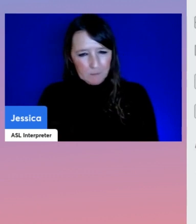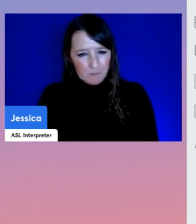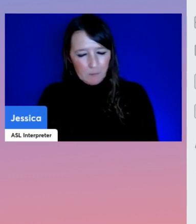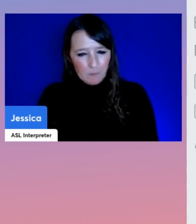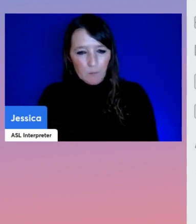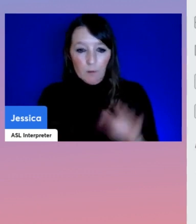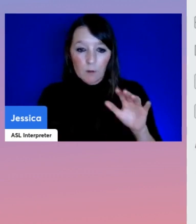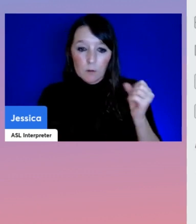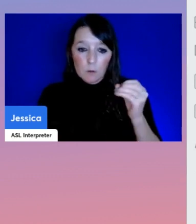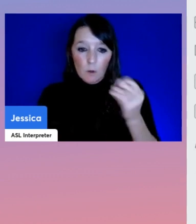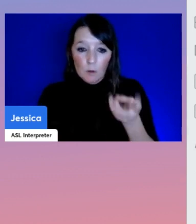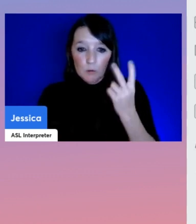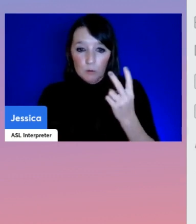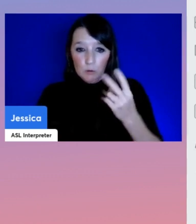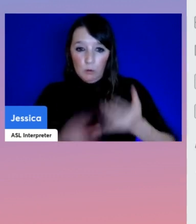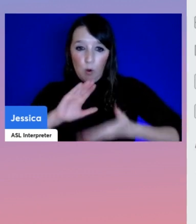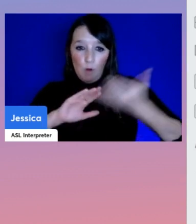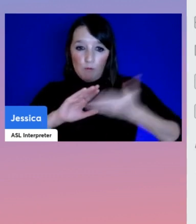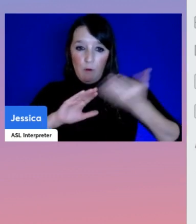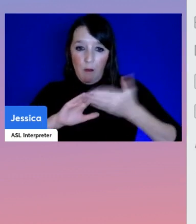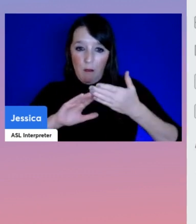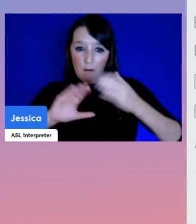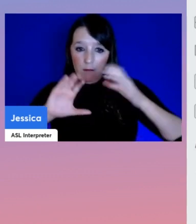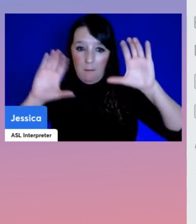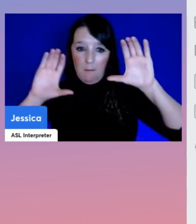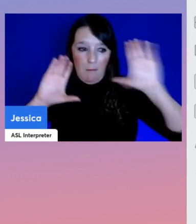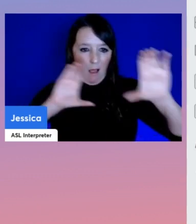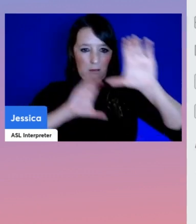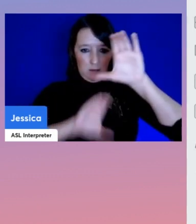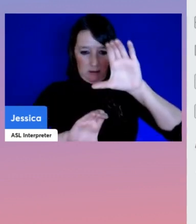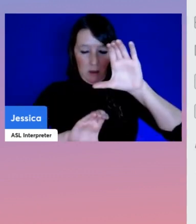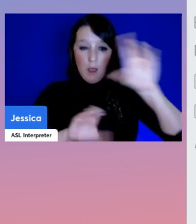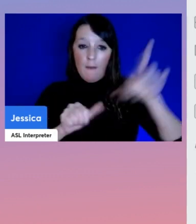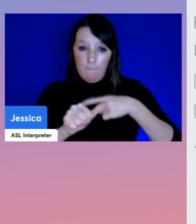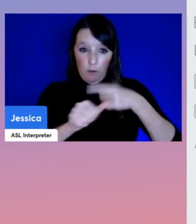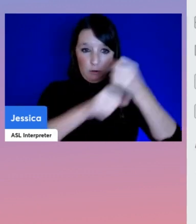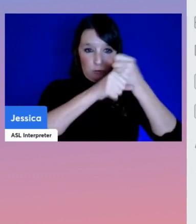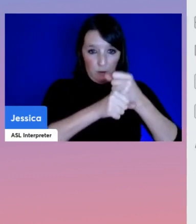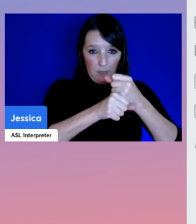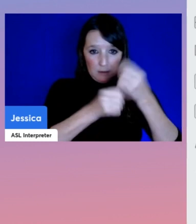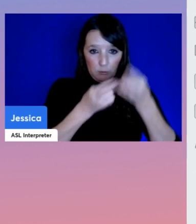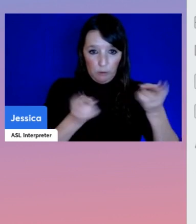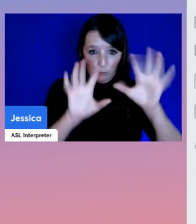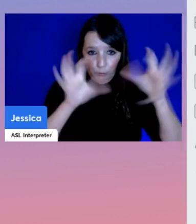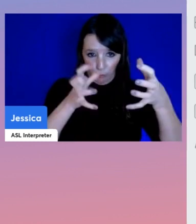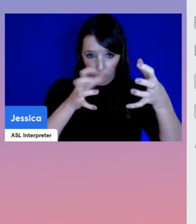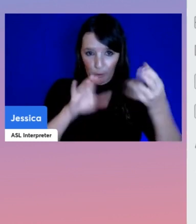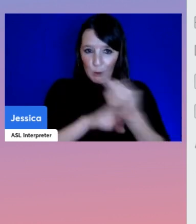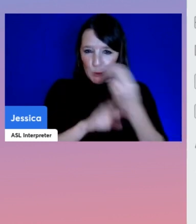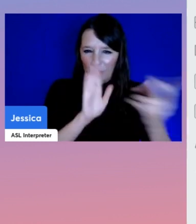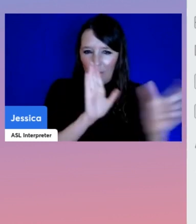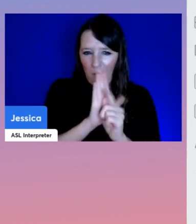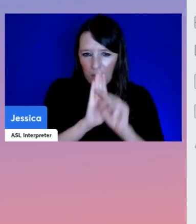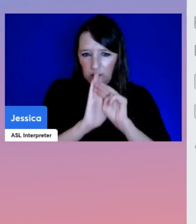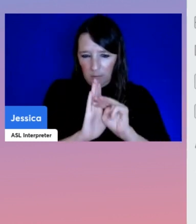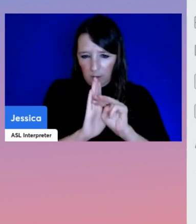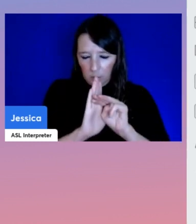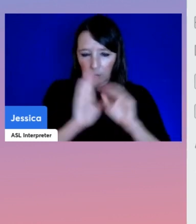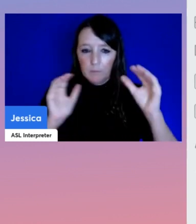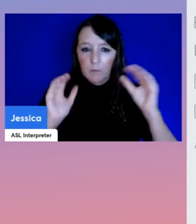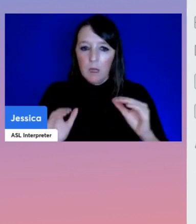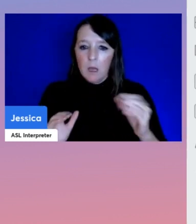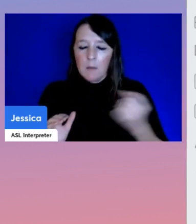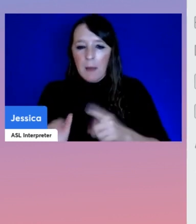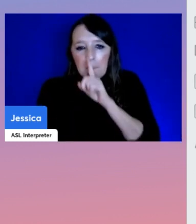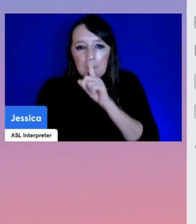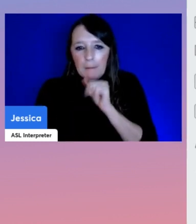So I have two run blocks. The first run block creates a resource group using the published module, but I'm not specifying